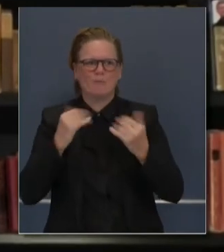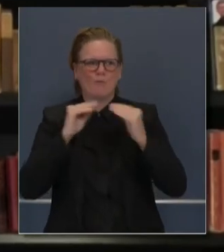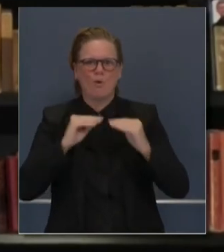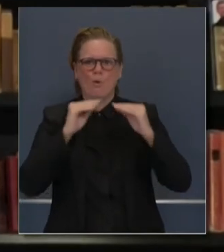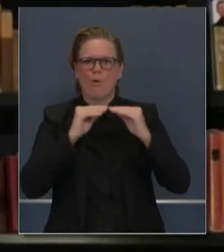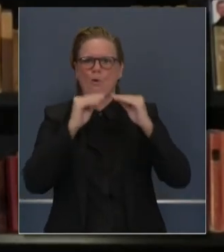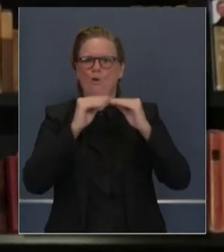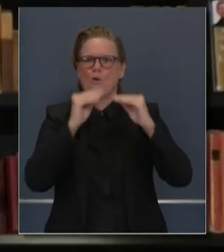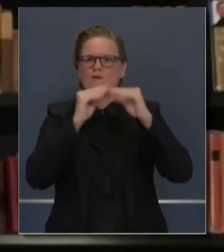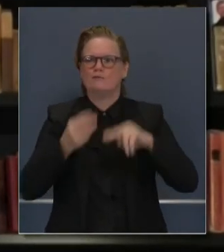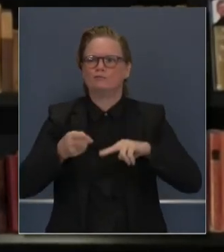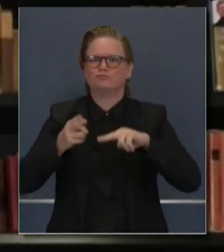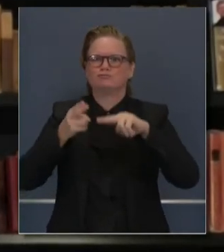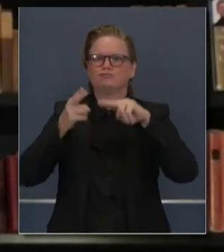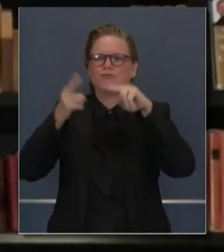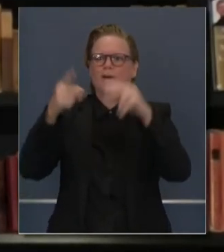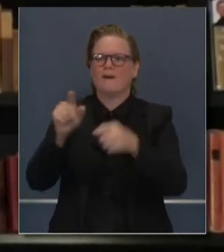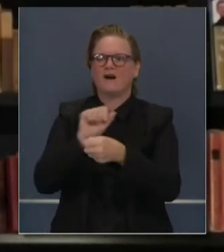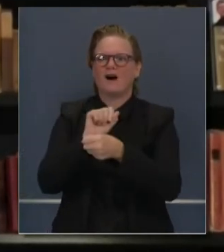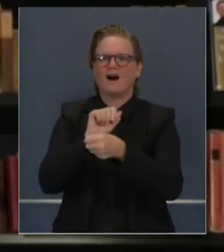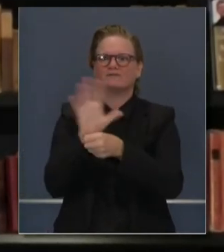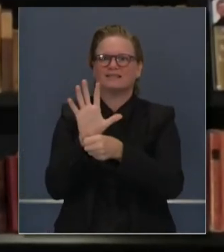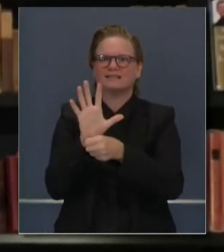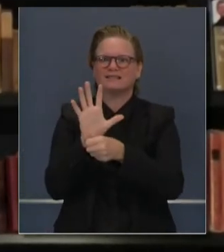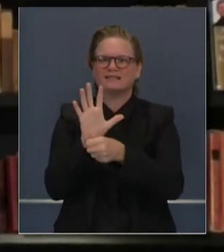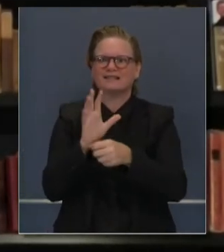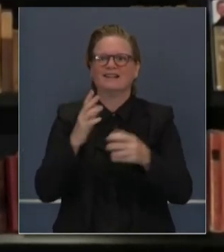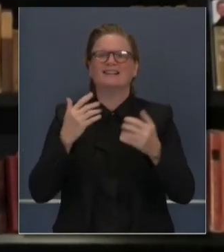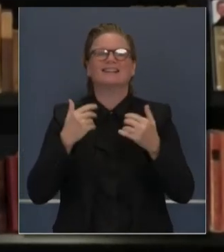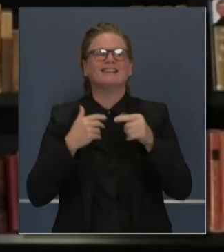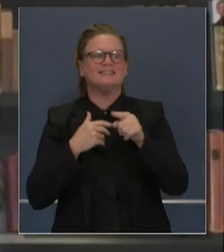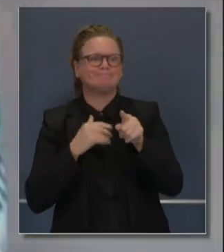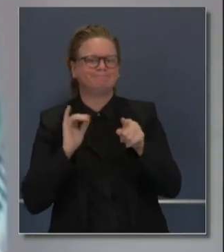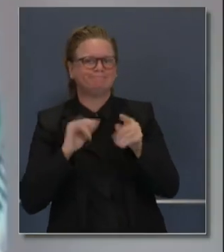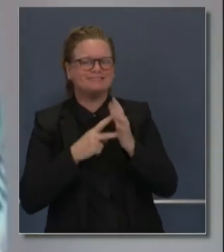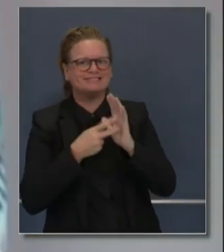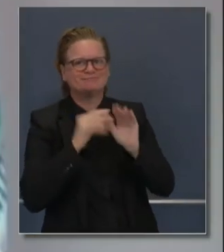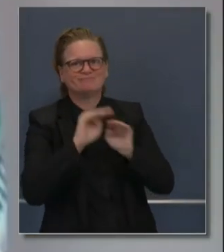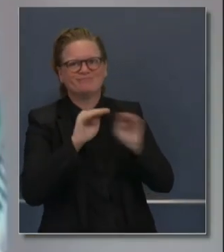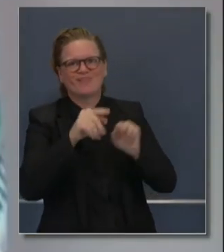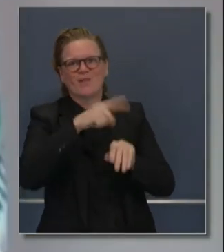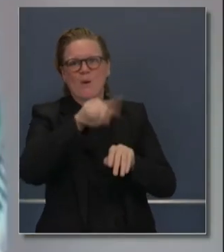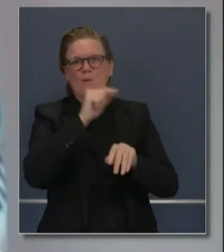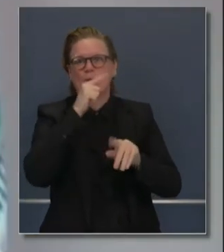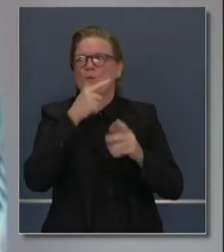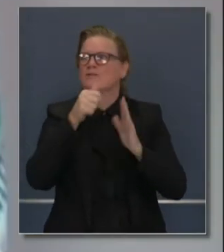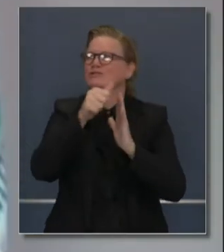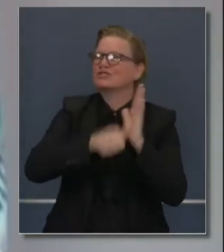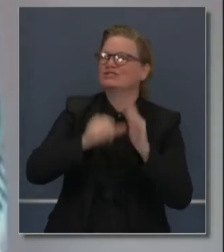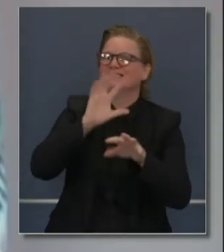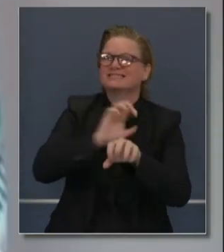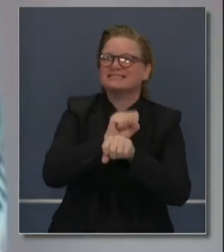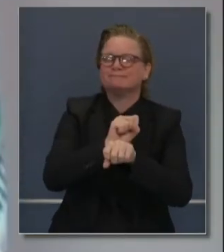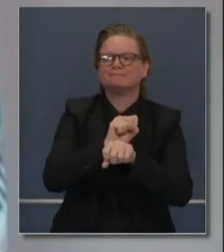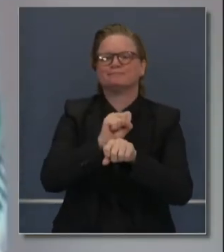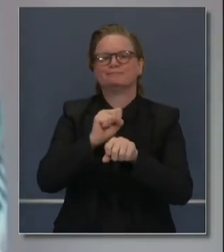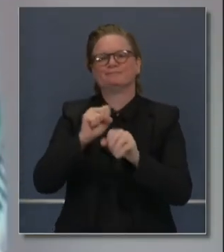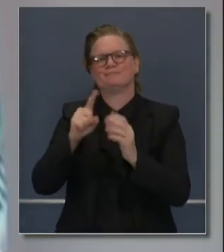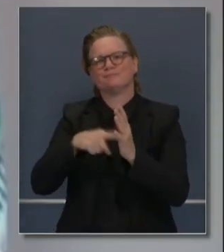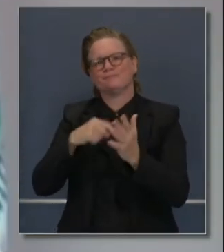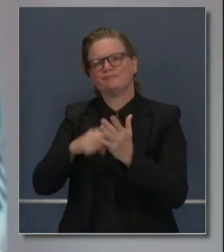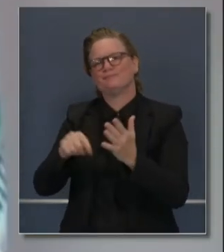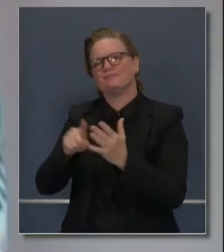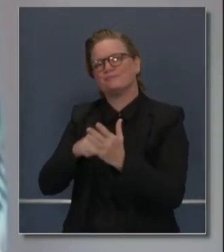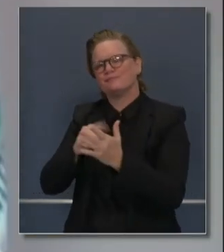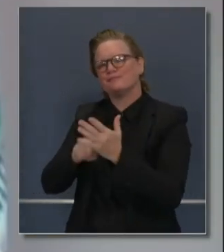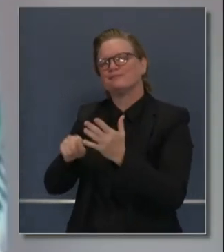input you've received from the system itself. Yeah, Governor, the reminder that it was voluntary in the